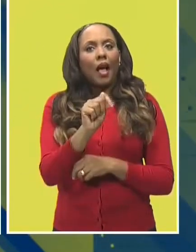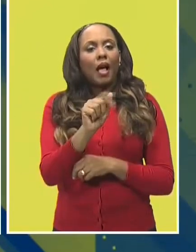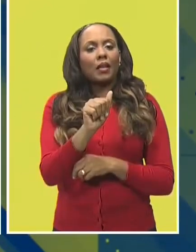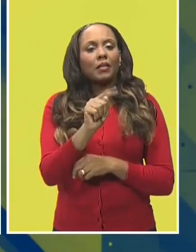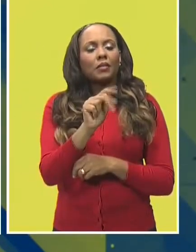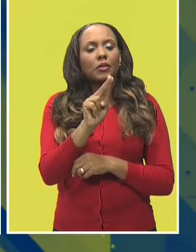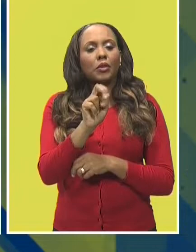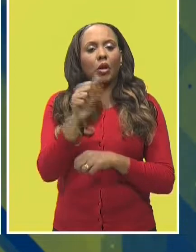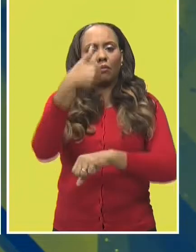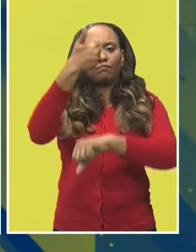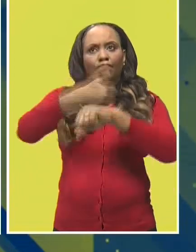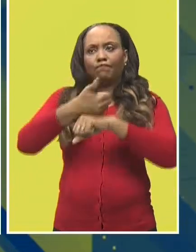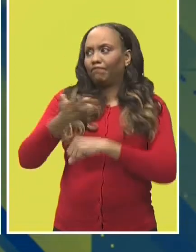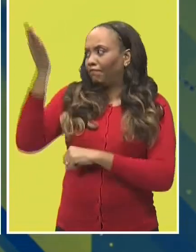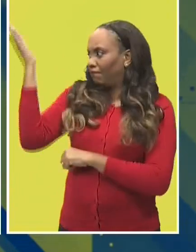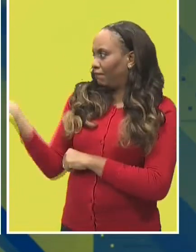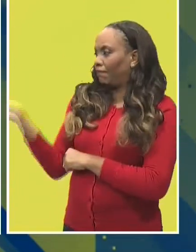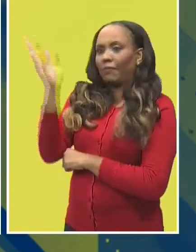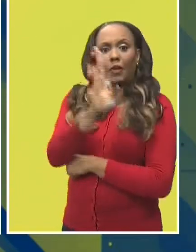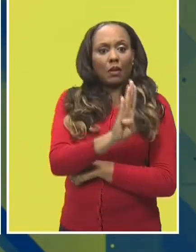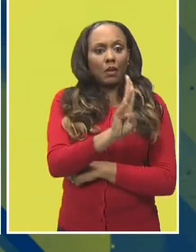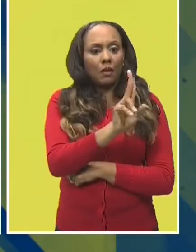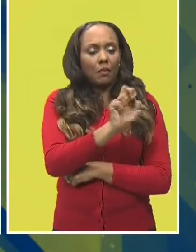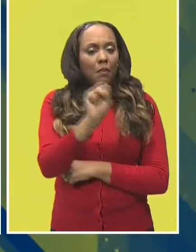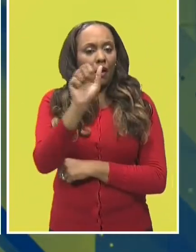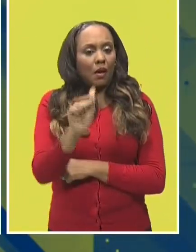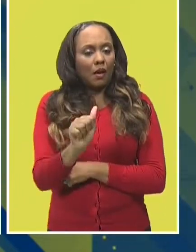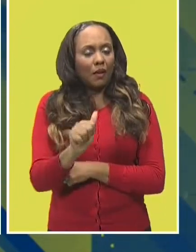affectionately known as the Bussa Statue.